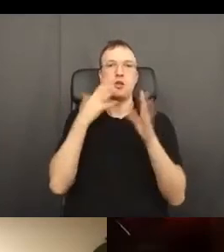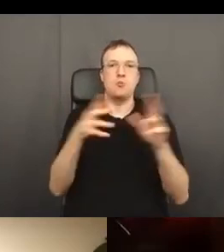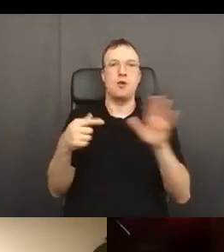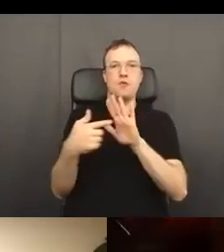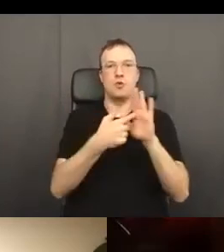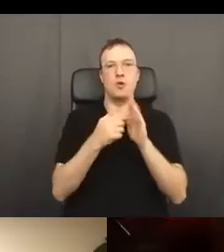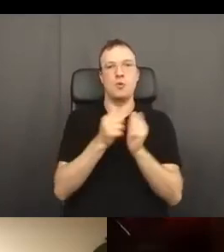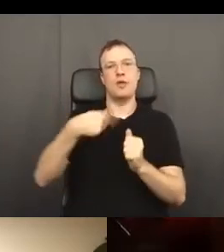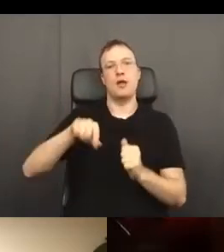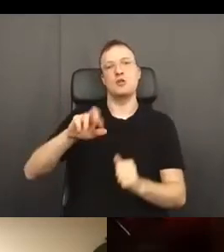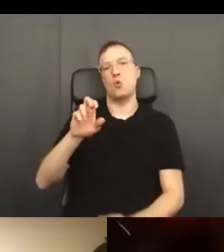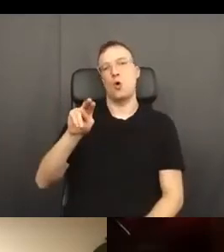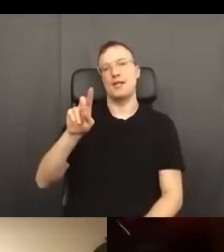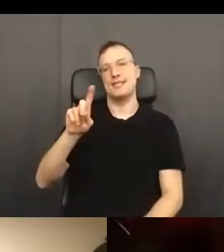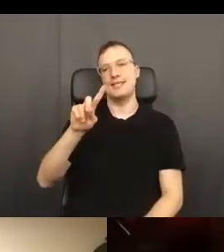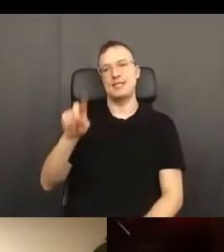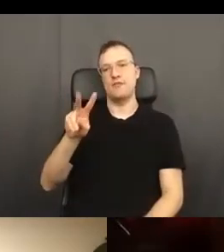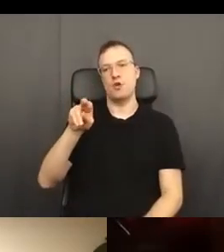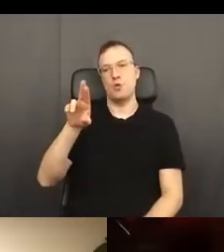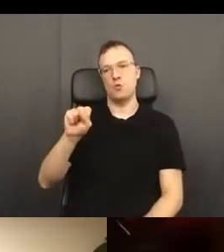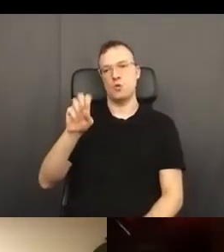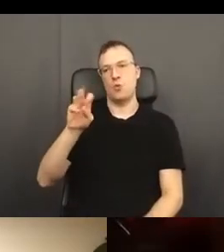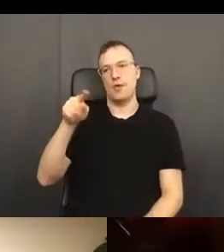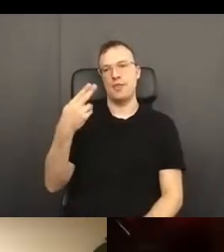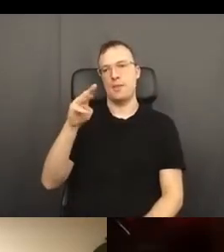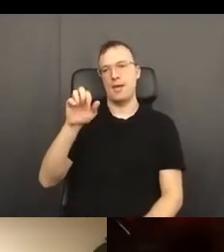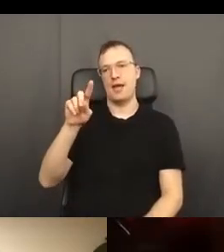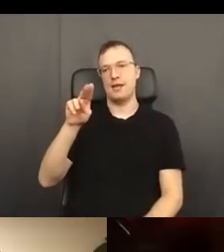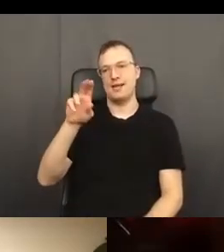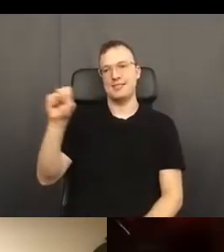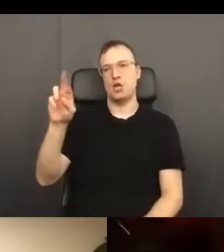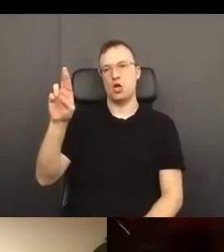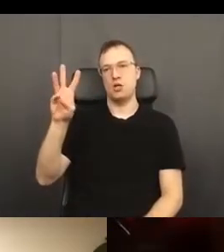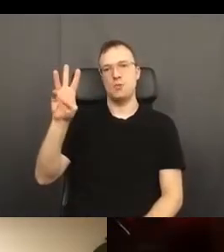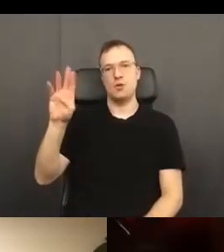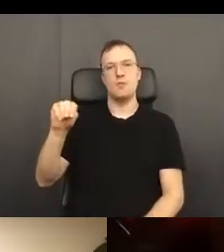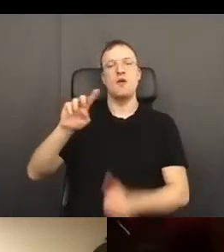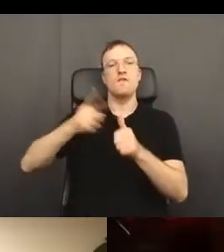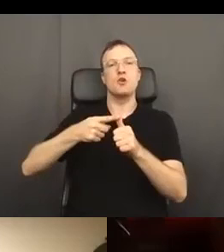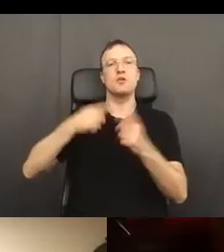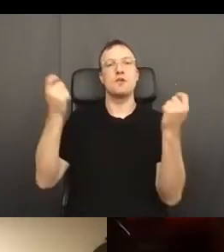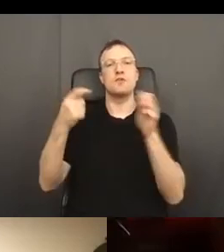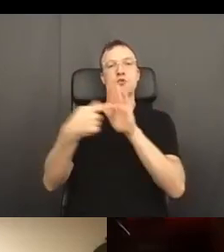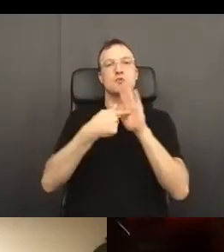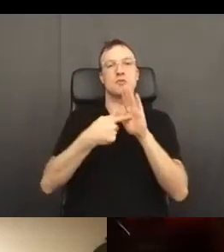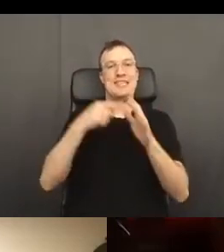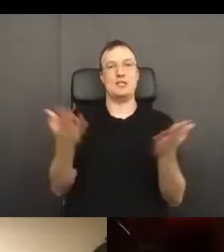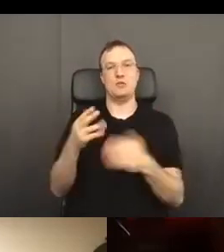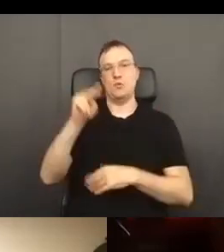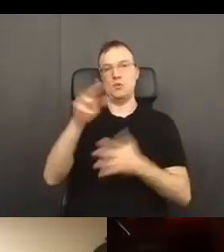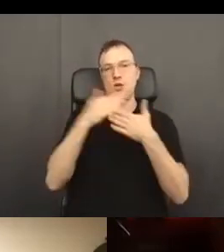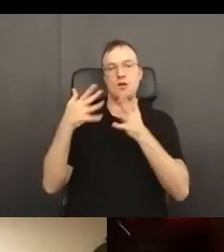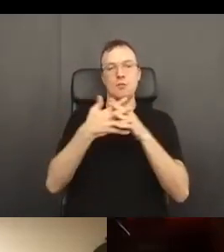with Madness. And its first festival screening in North America. We're really, really flattered. It's such a powerful and